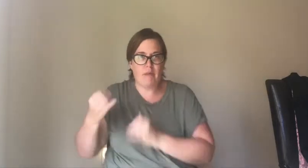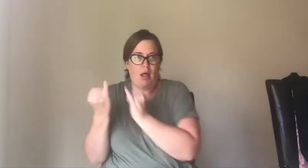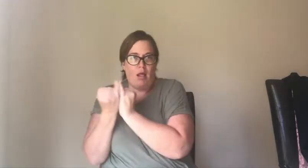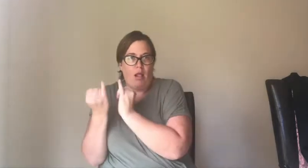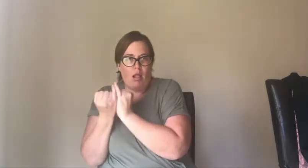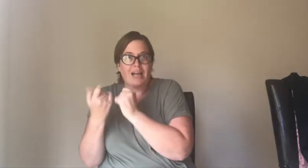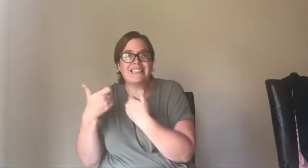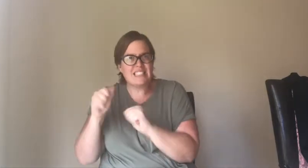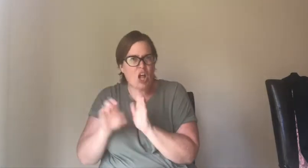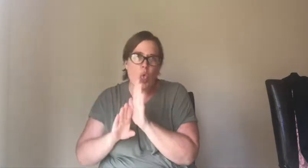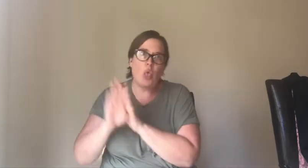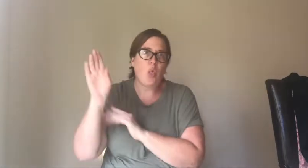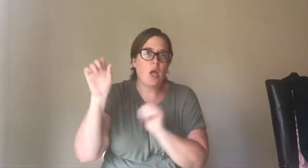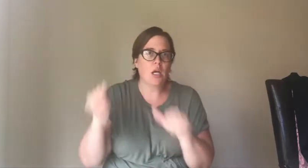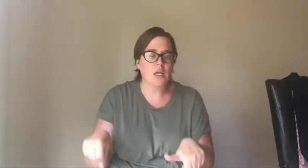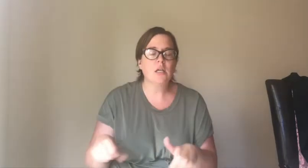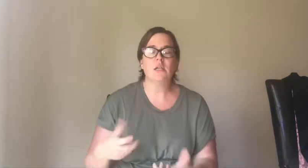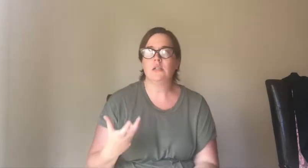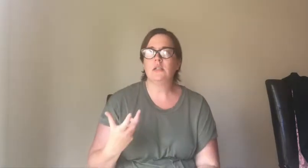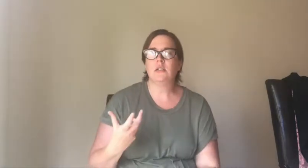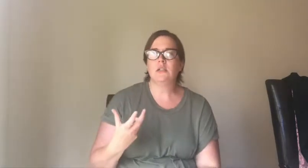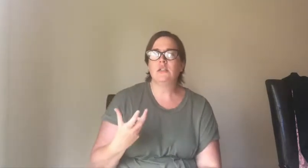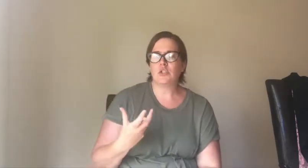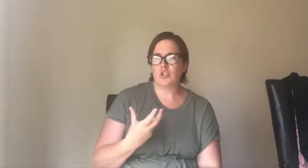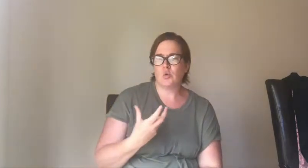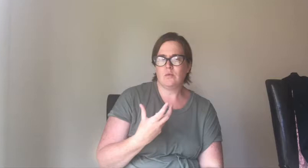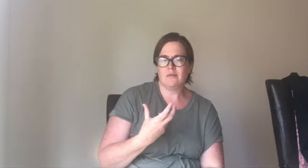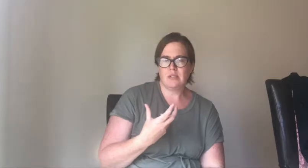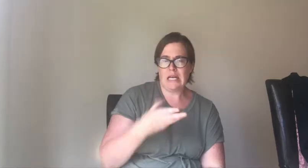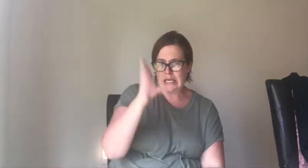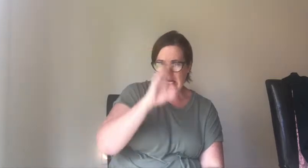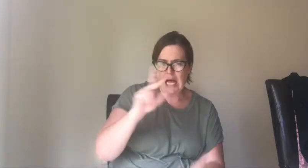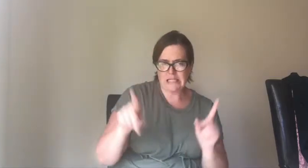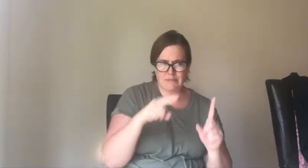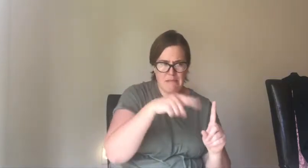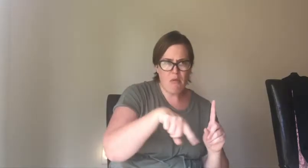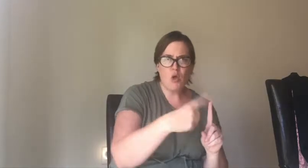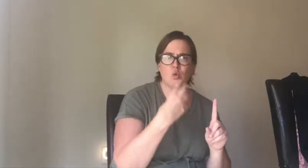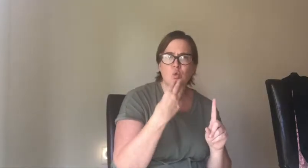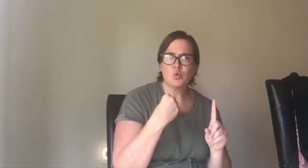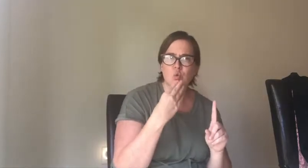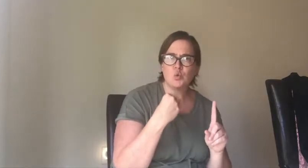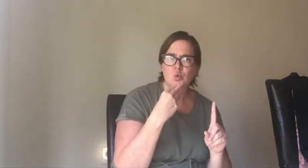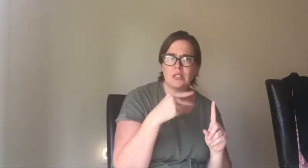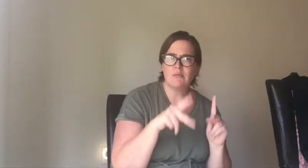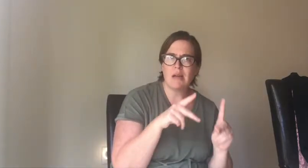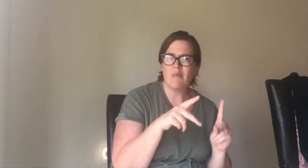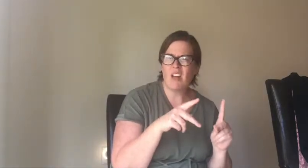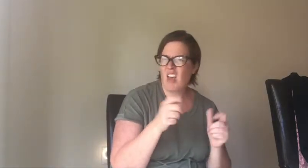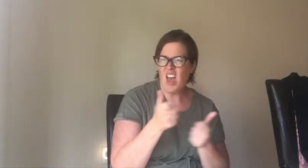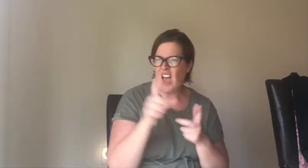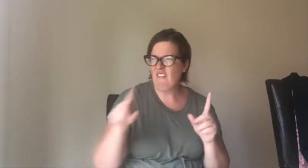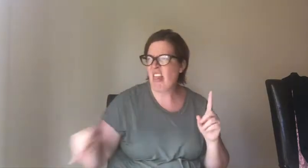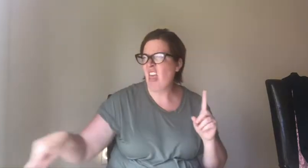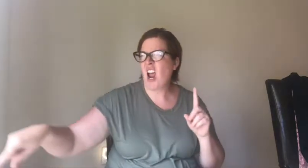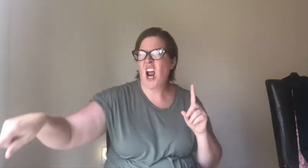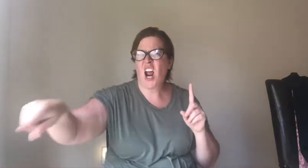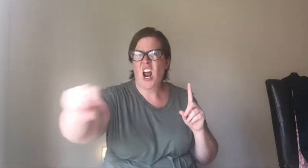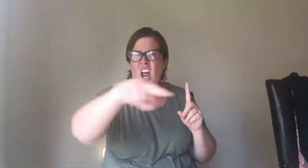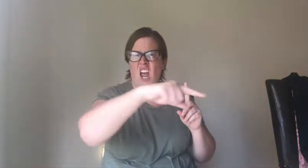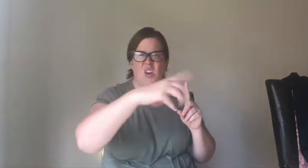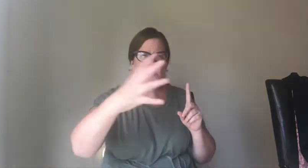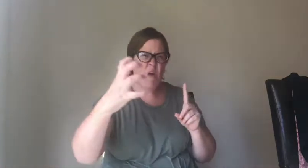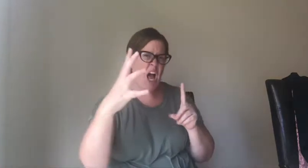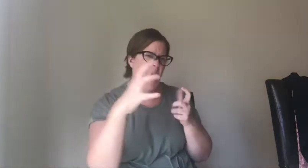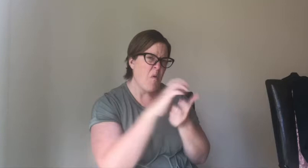they're upset that he's gotten so much influence already, so they're looking for a way to take him down. Now, if you've been tracking with us over the last month,